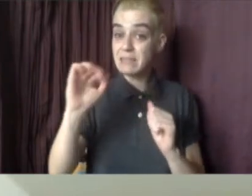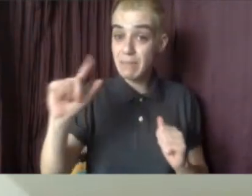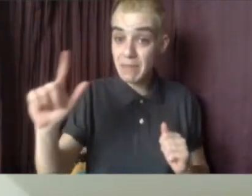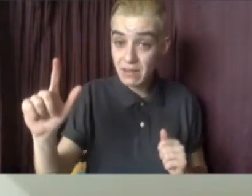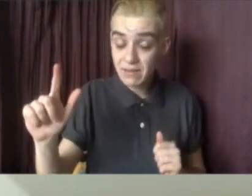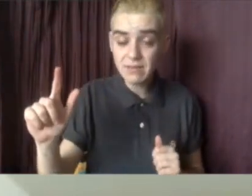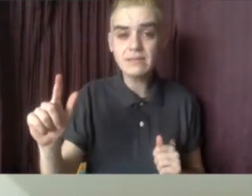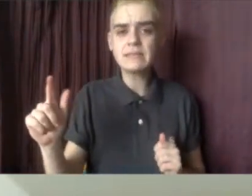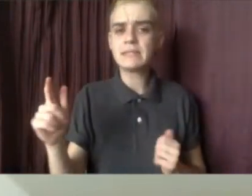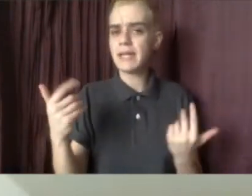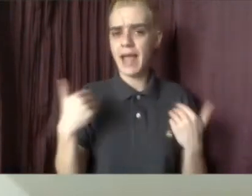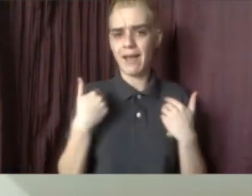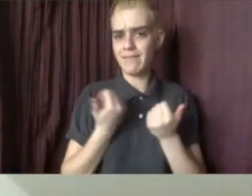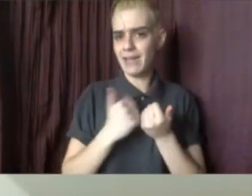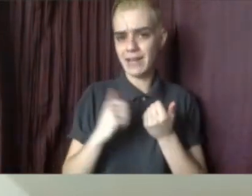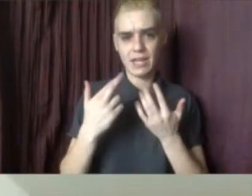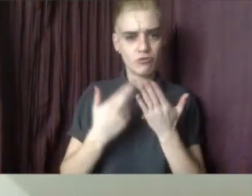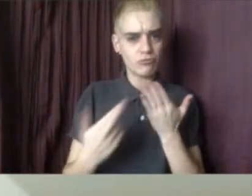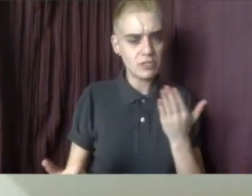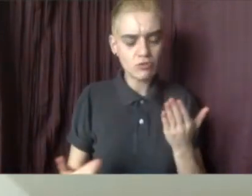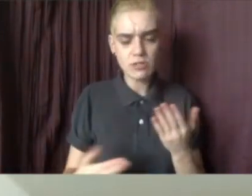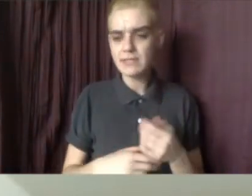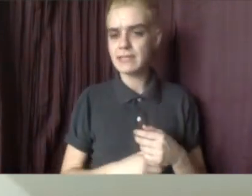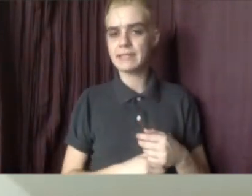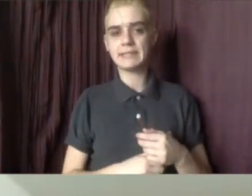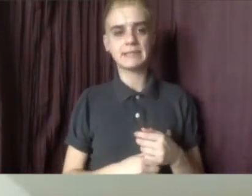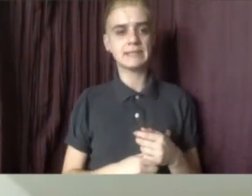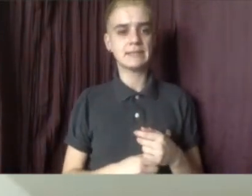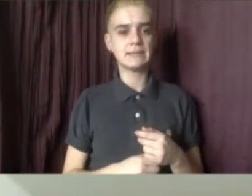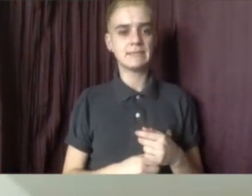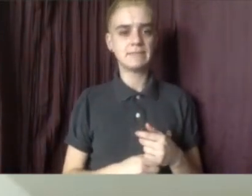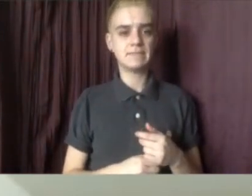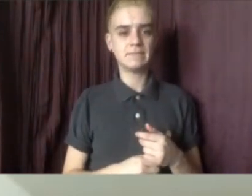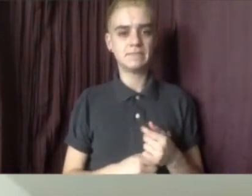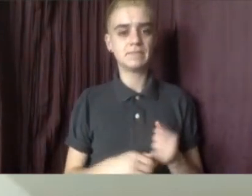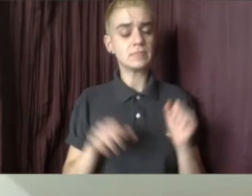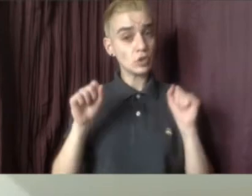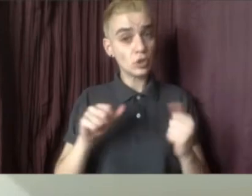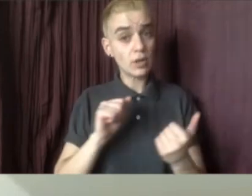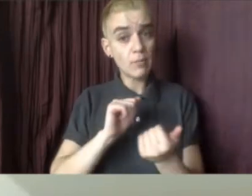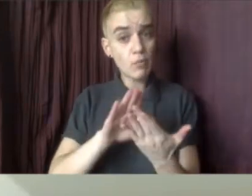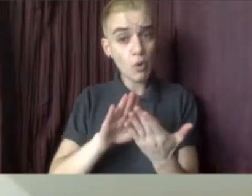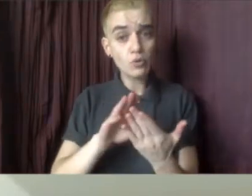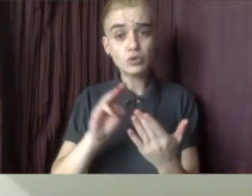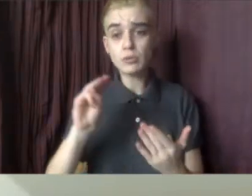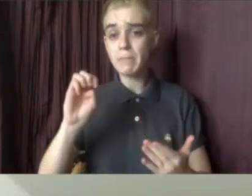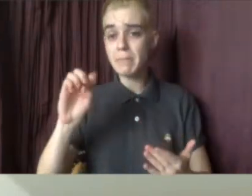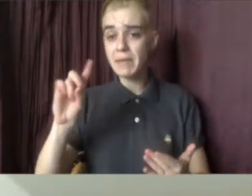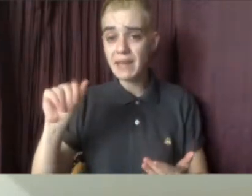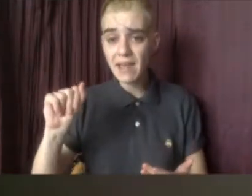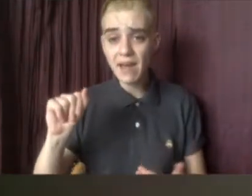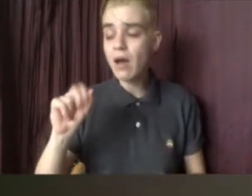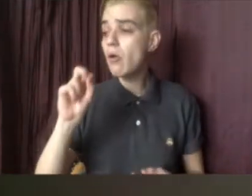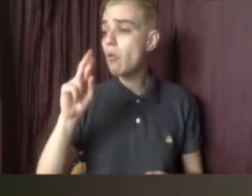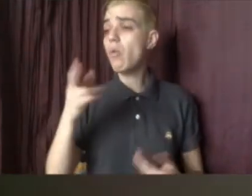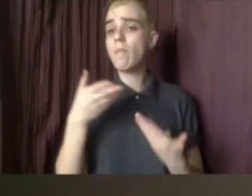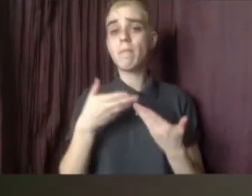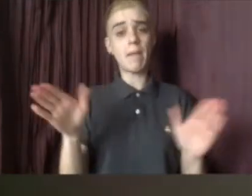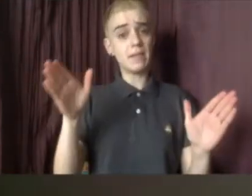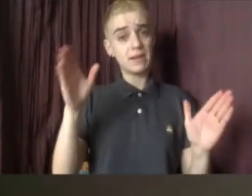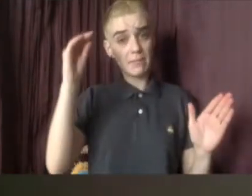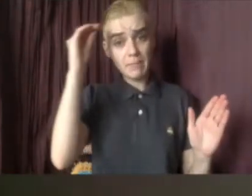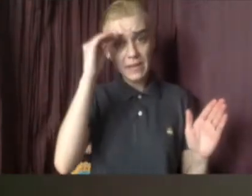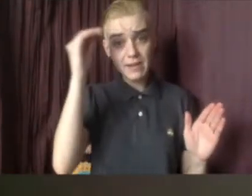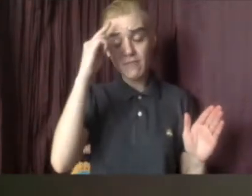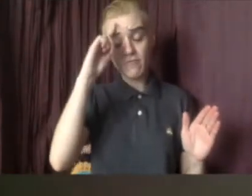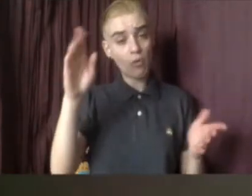truthful information consumption as well? I'm wondering if any of you all have perspective on that. Quincy. I would love to just